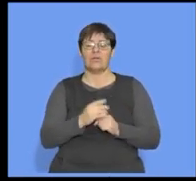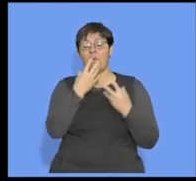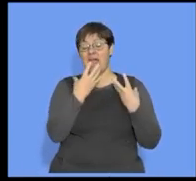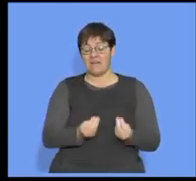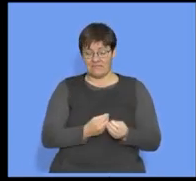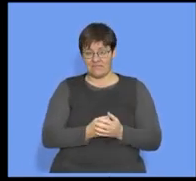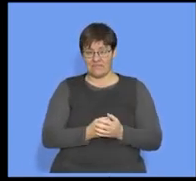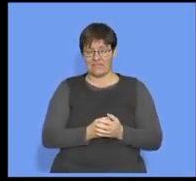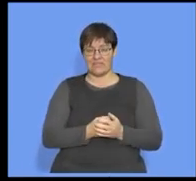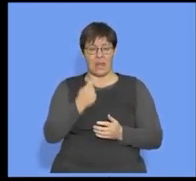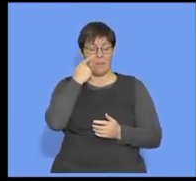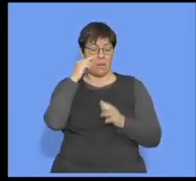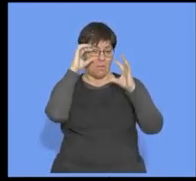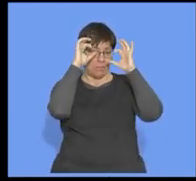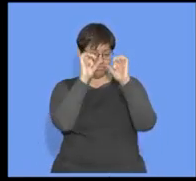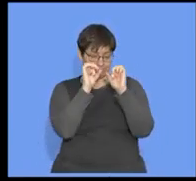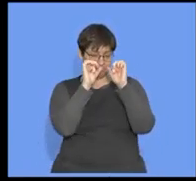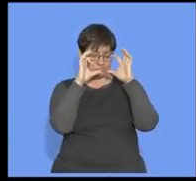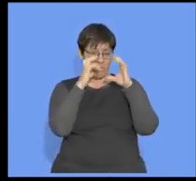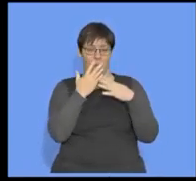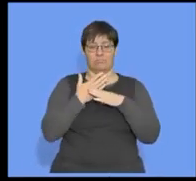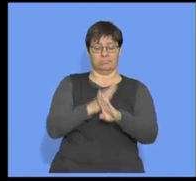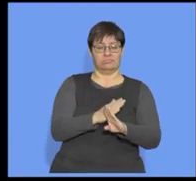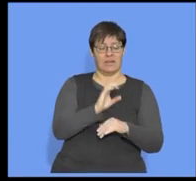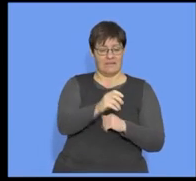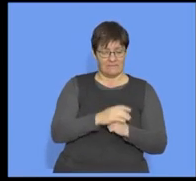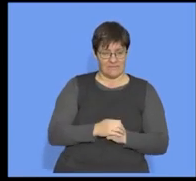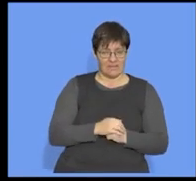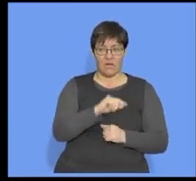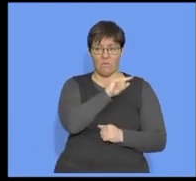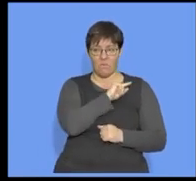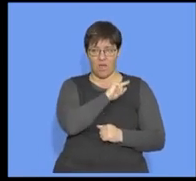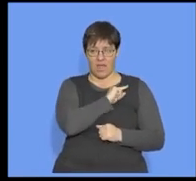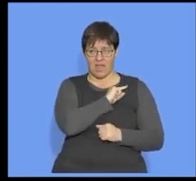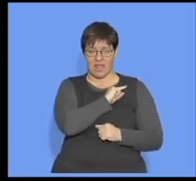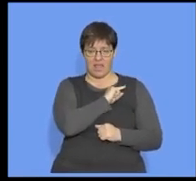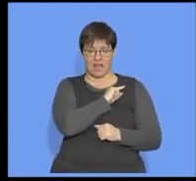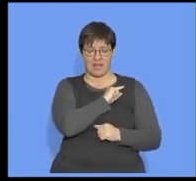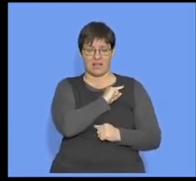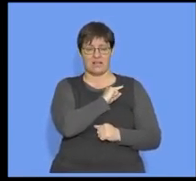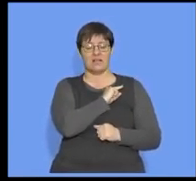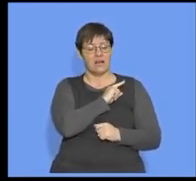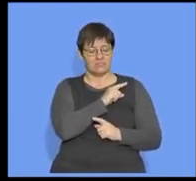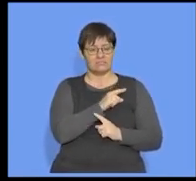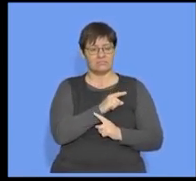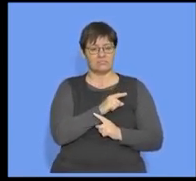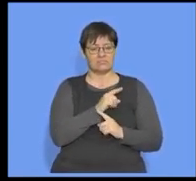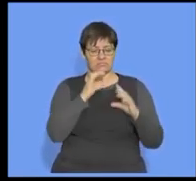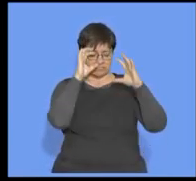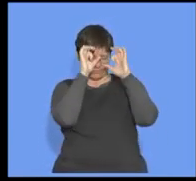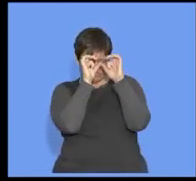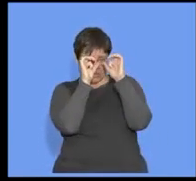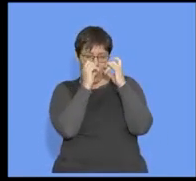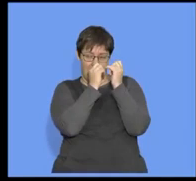here we've got the pupil that has been constricted because of the radial muscles and